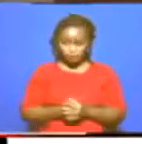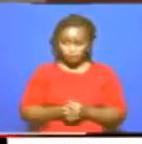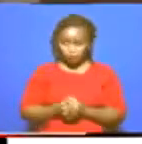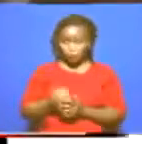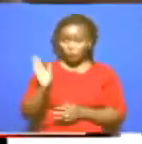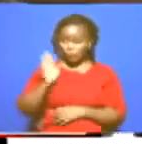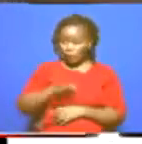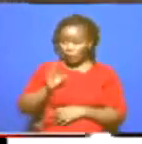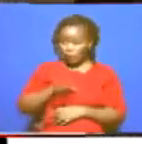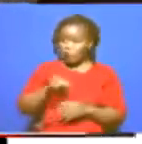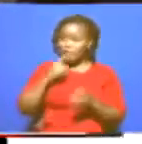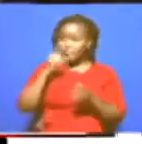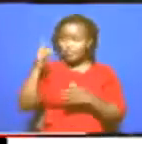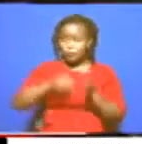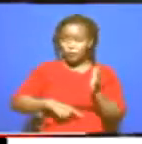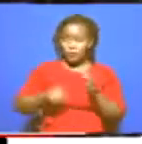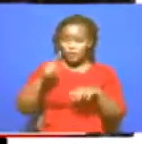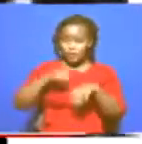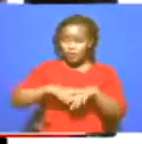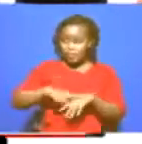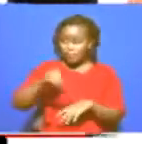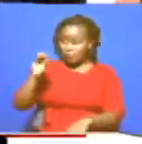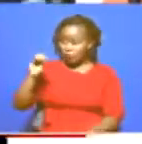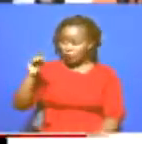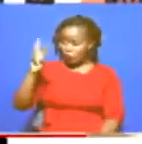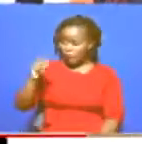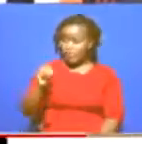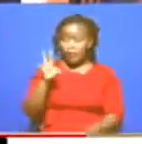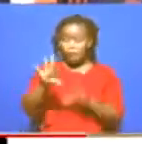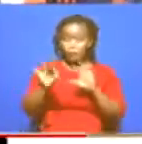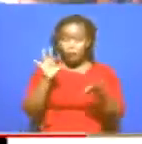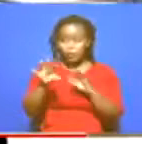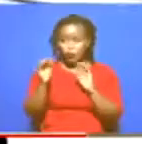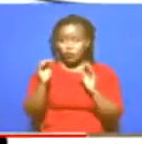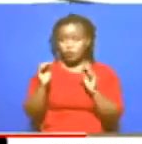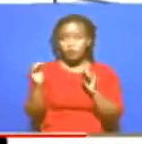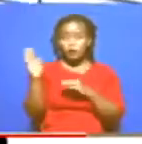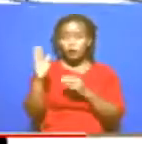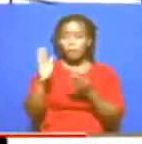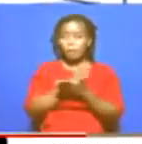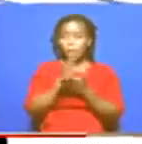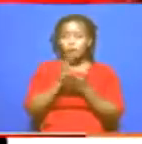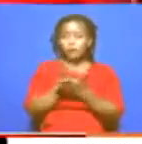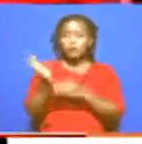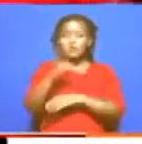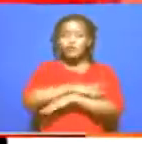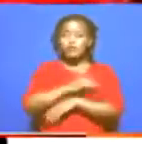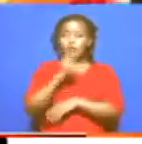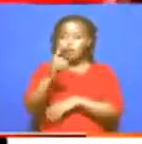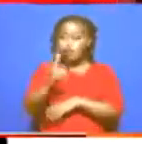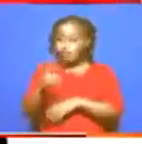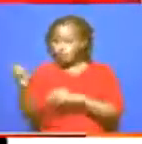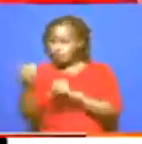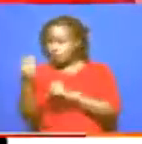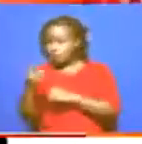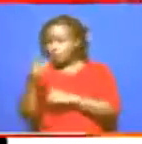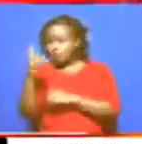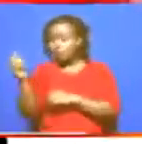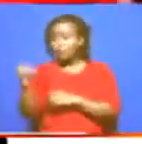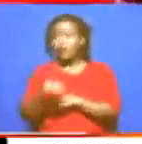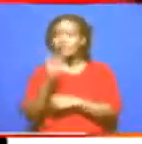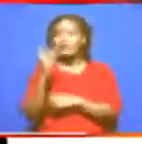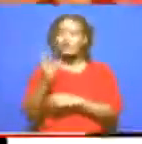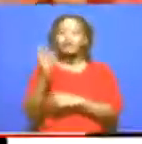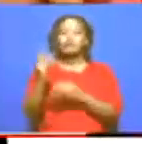during ODM primaries that will be held between the 1st and the 21st of April this year, they will use